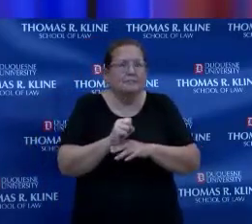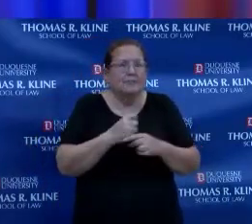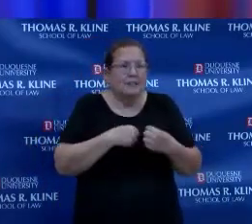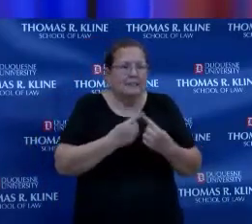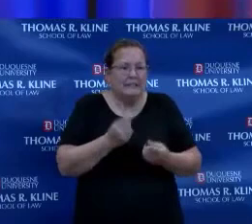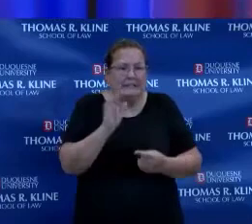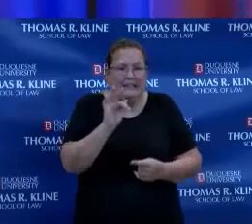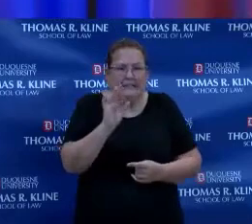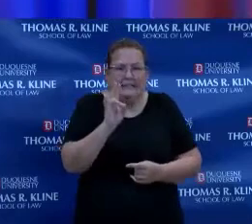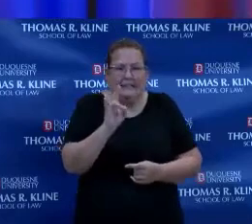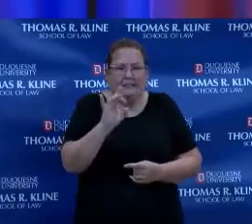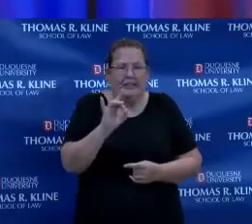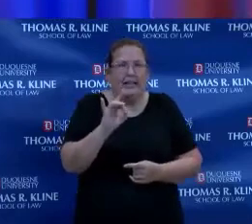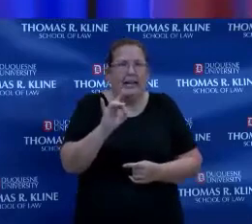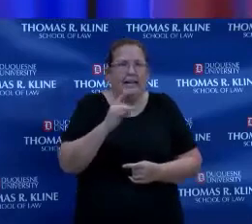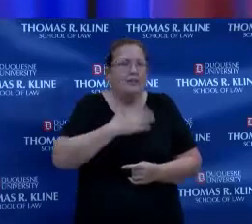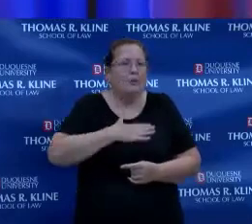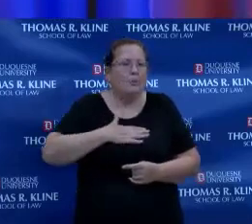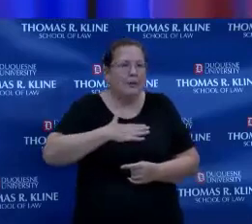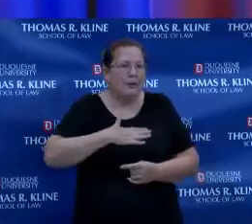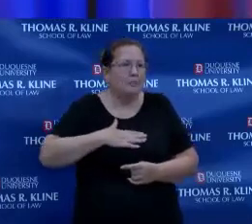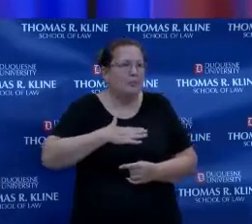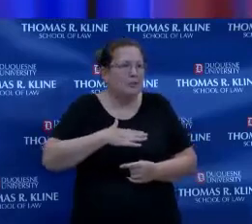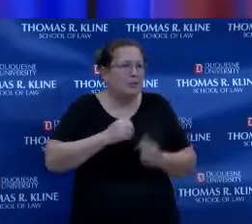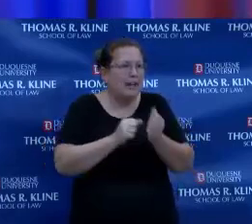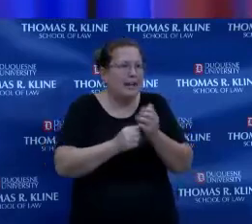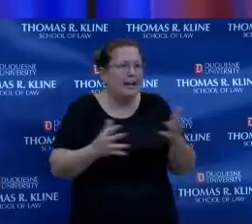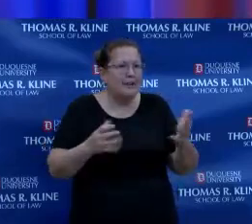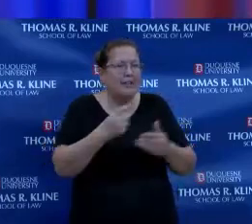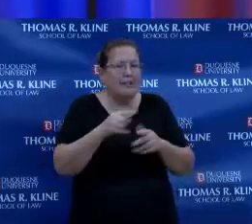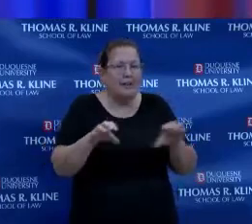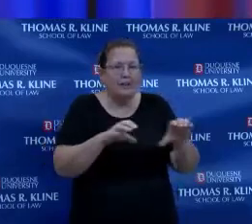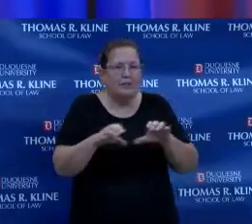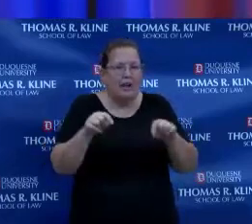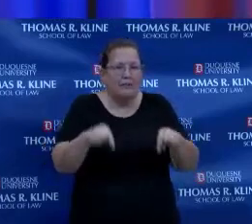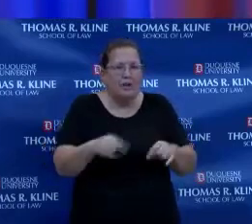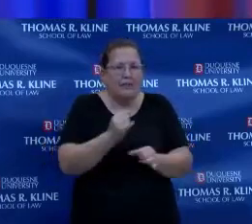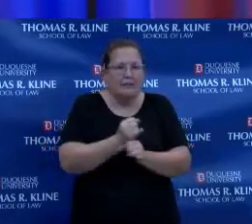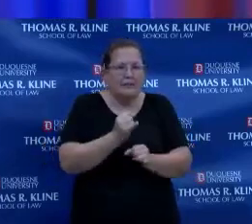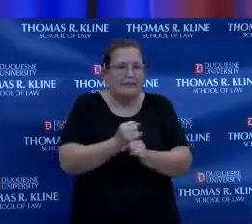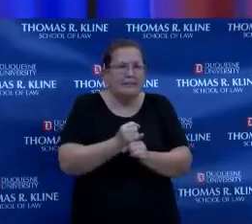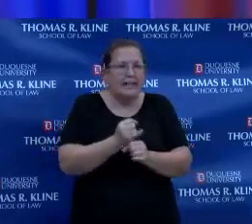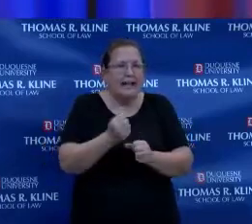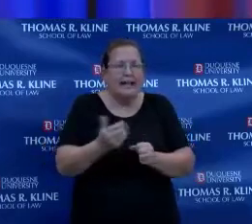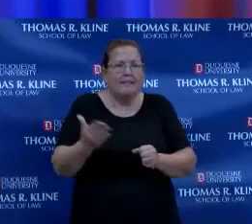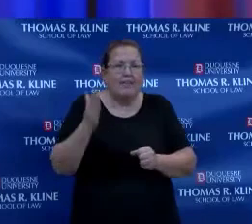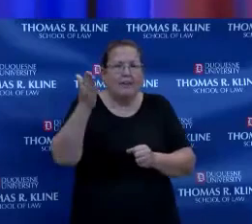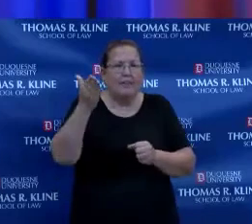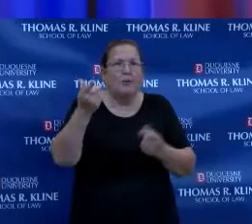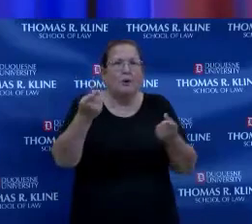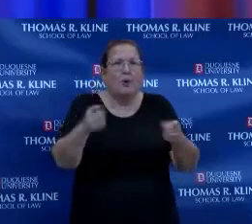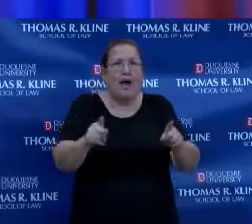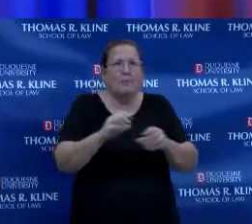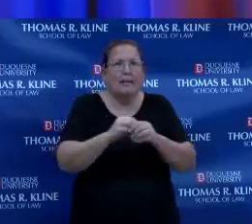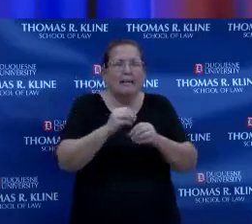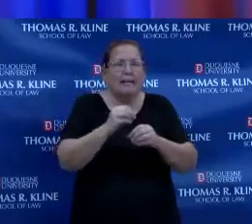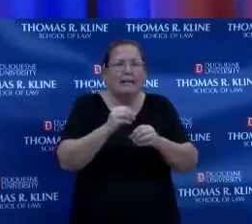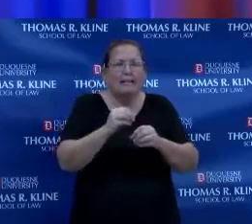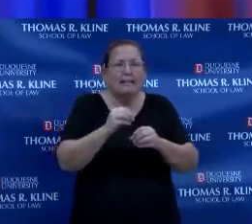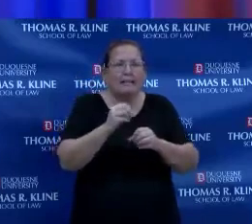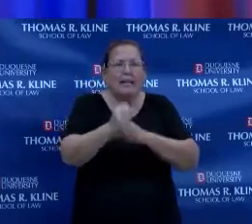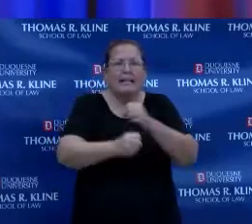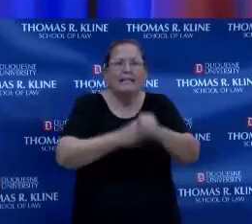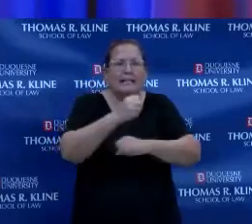collectively they will now shape what this institution becomes for decades to come. And it isn't just